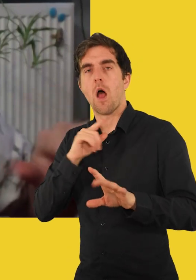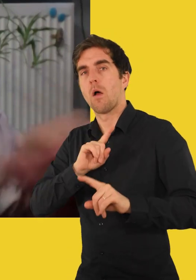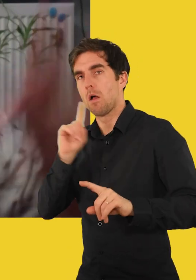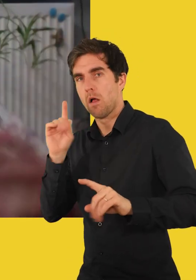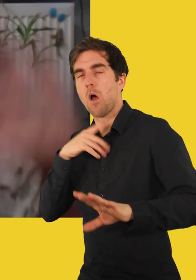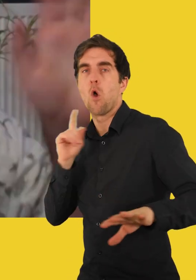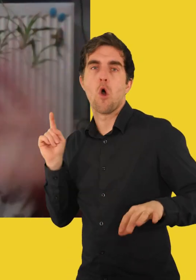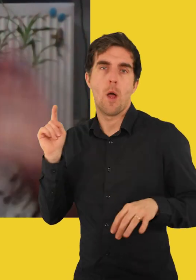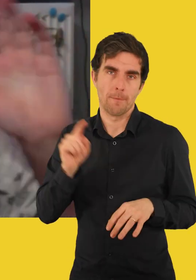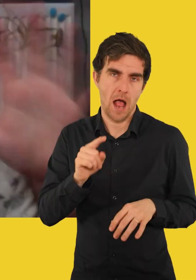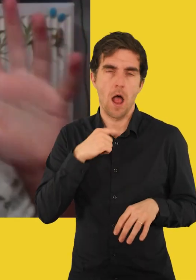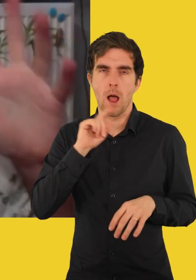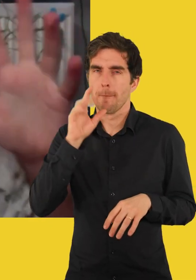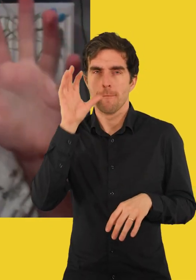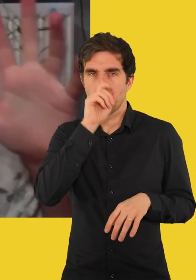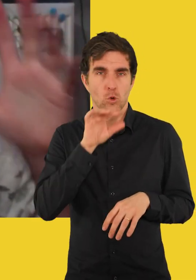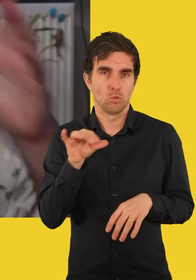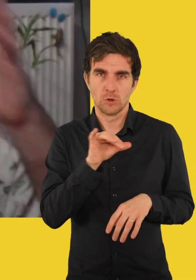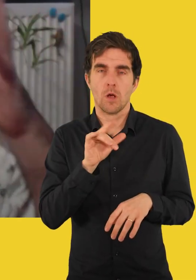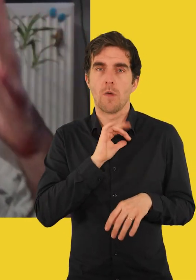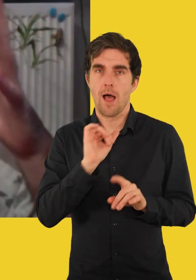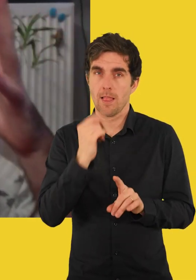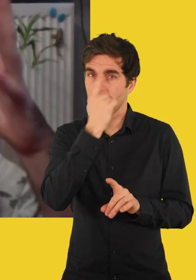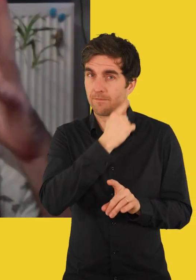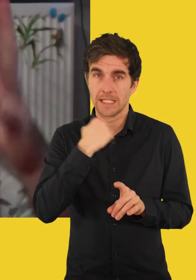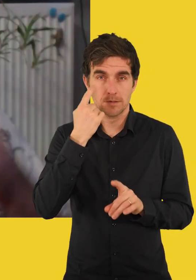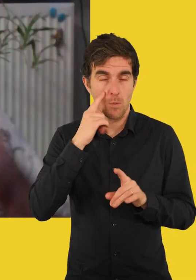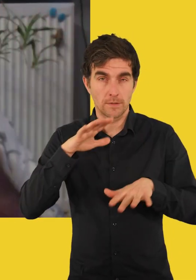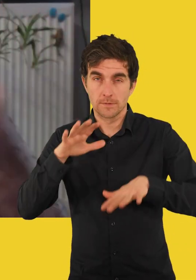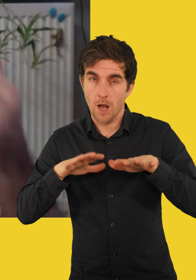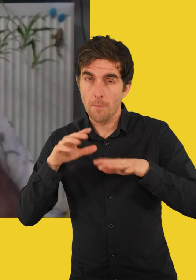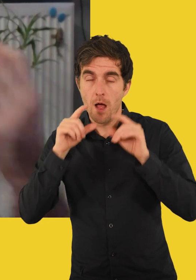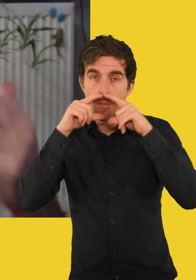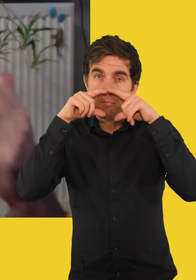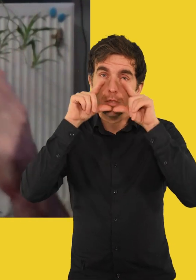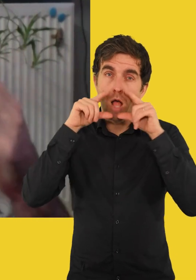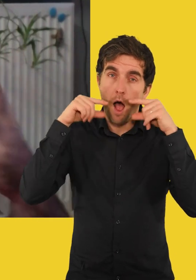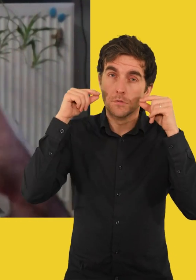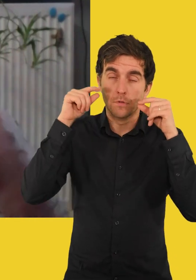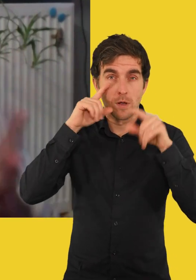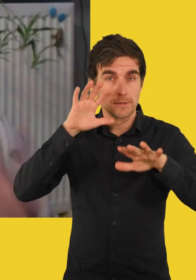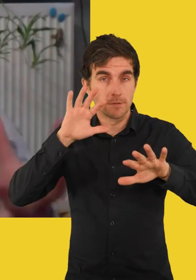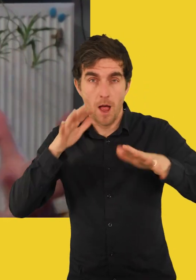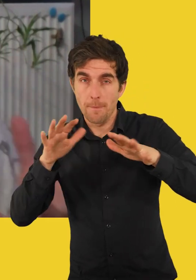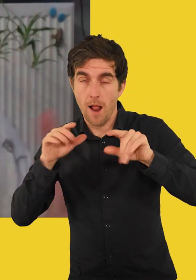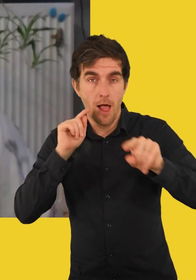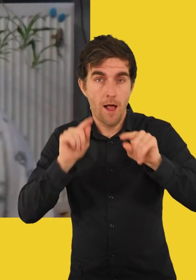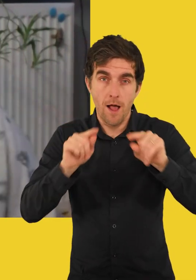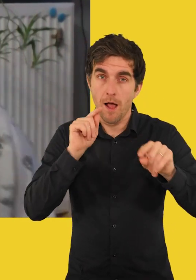later, and I couldn't remember which one was which, because their faces, and specifically their mustaches, were so